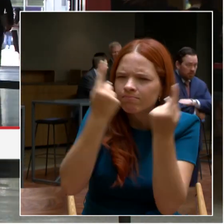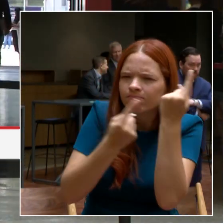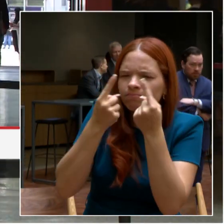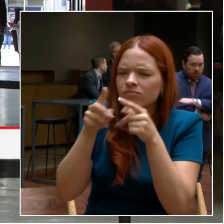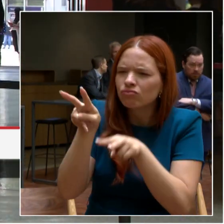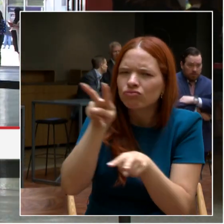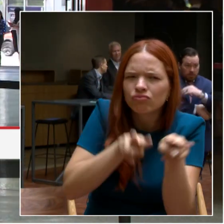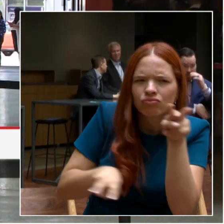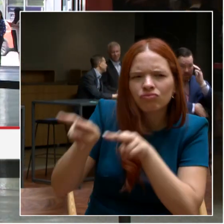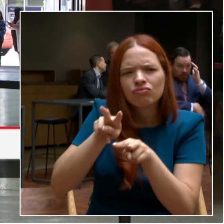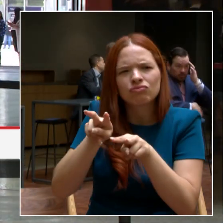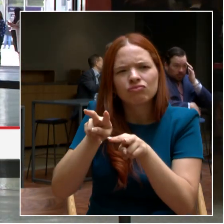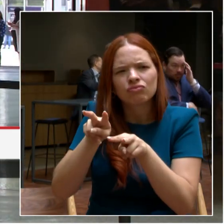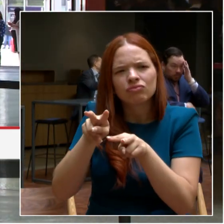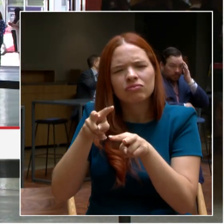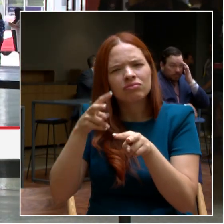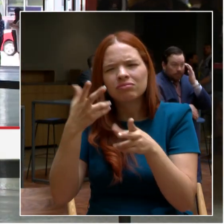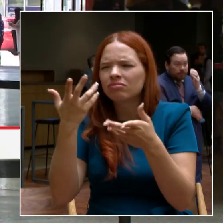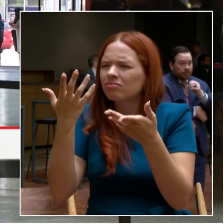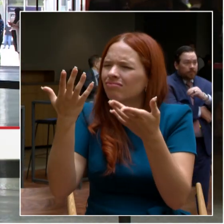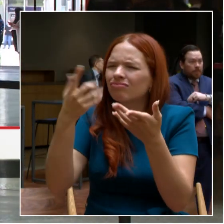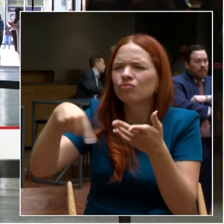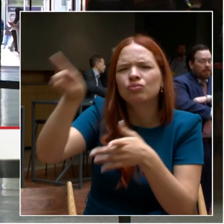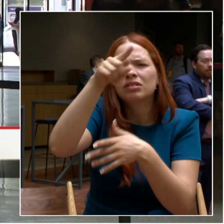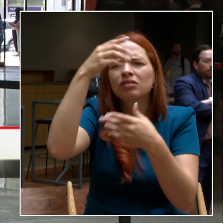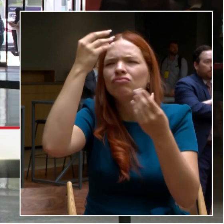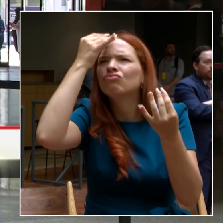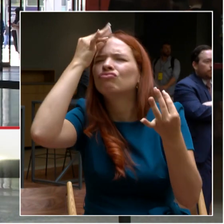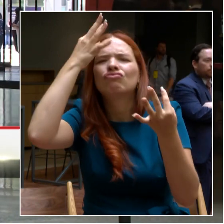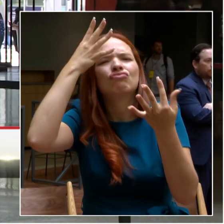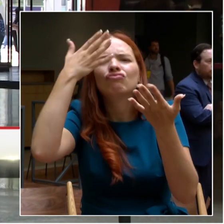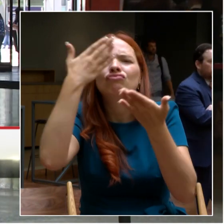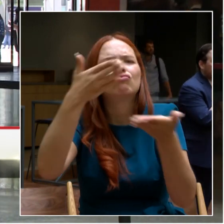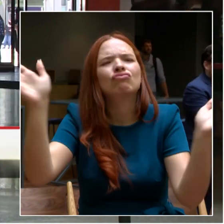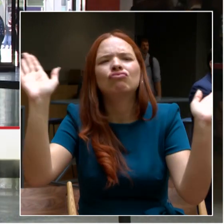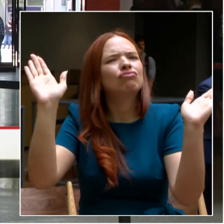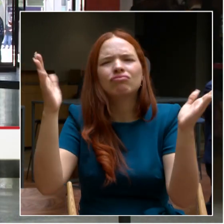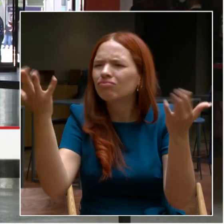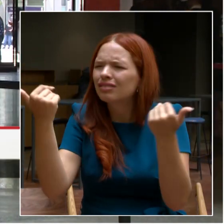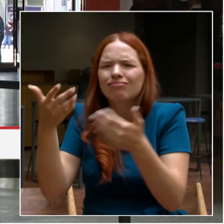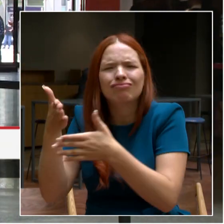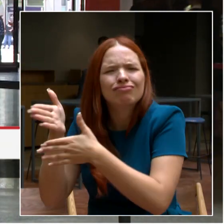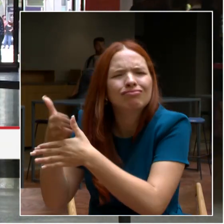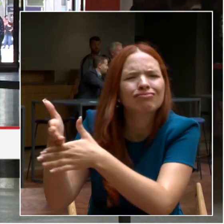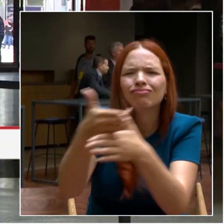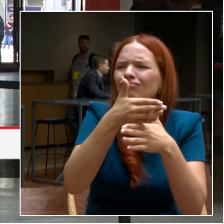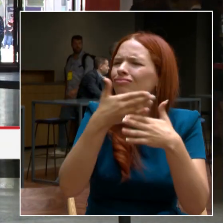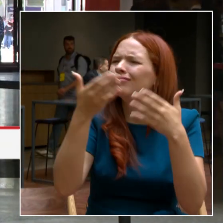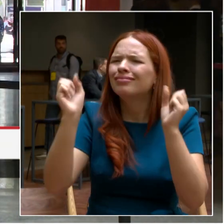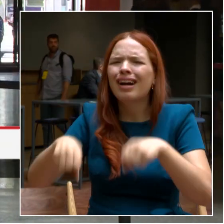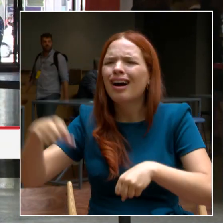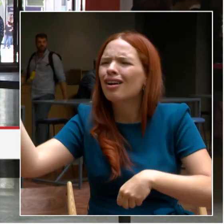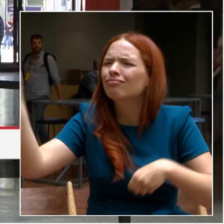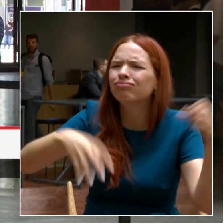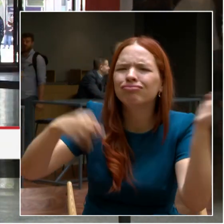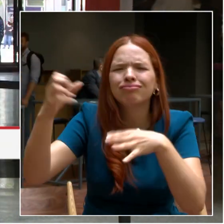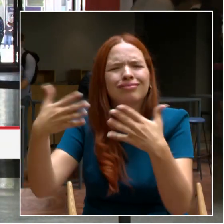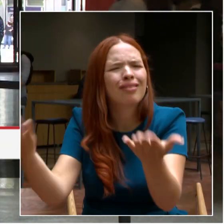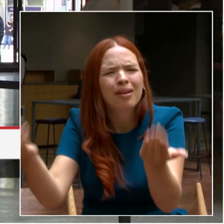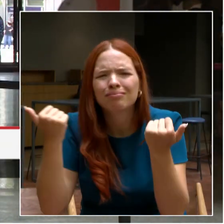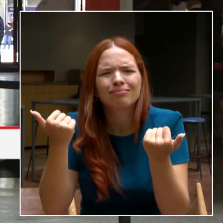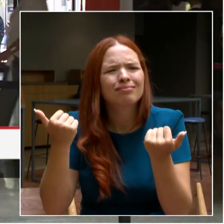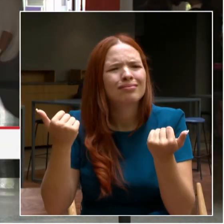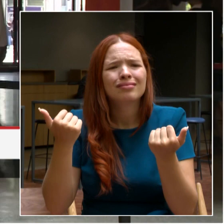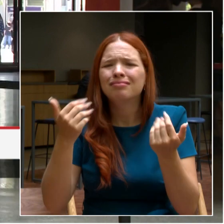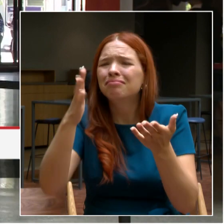for idea sharing. There's no bad idea. There's nothing too small, nothing too big. This is a free space, a safe